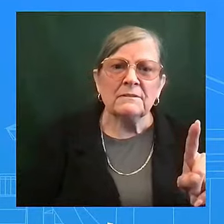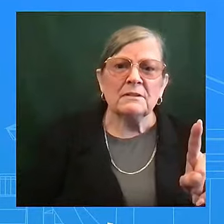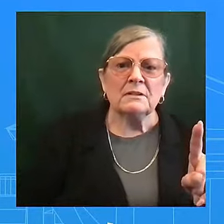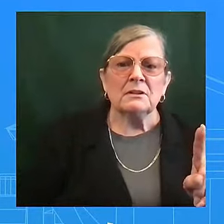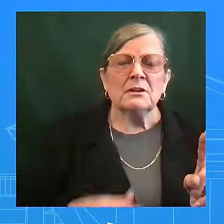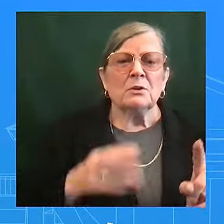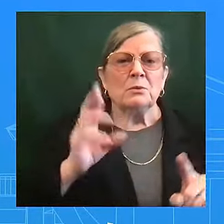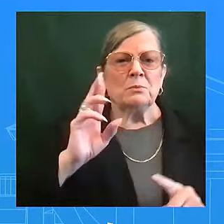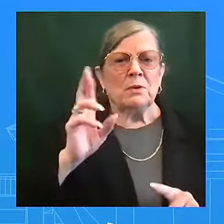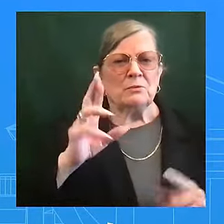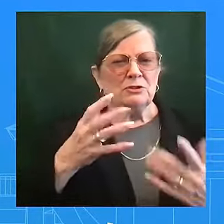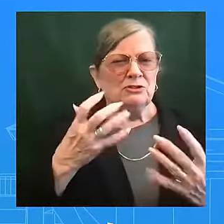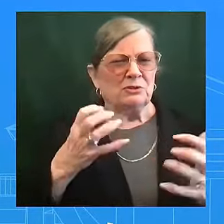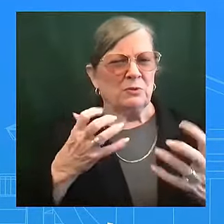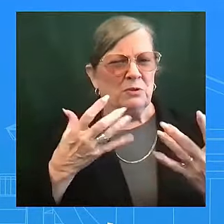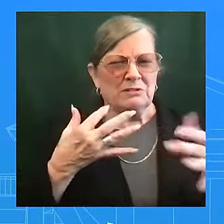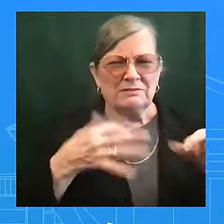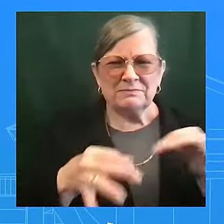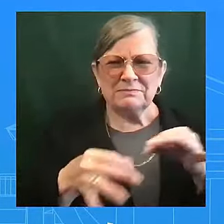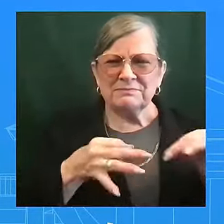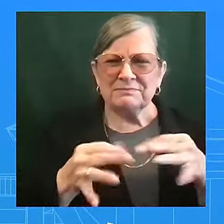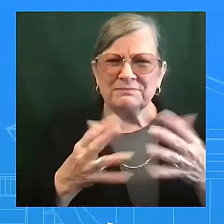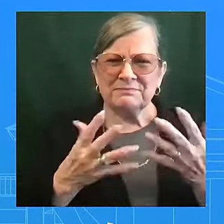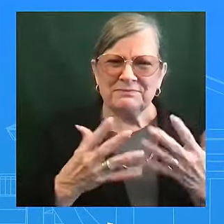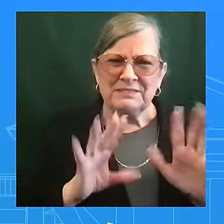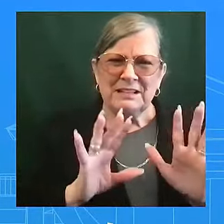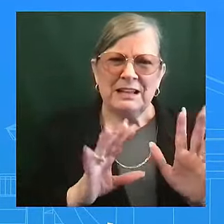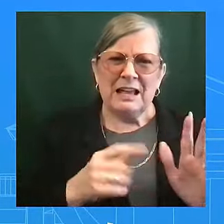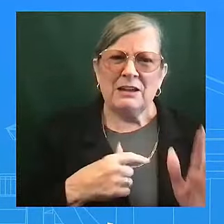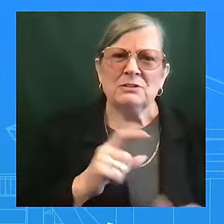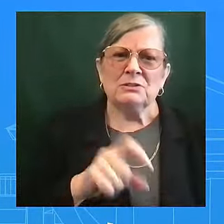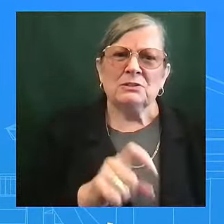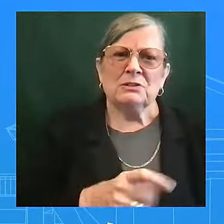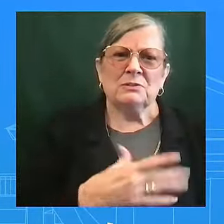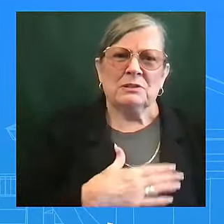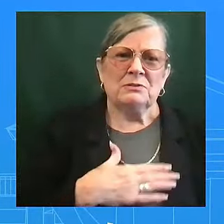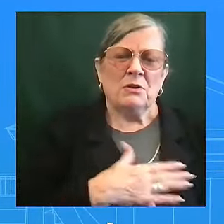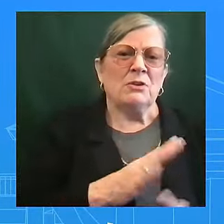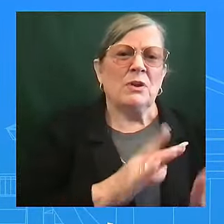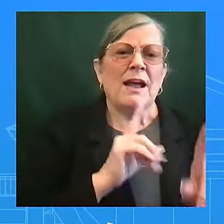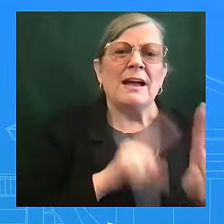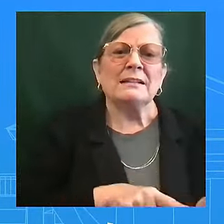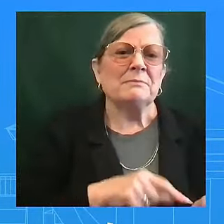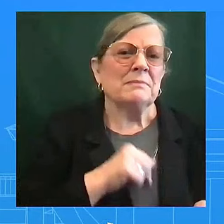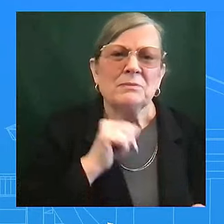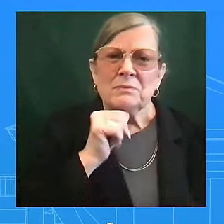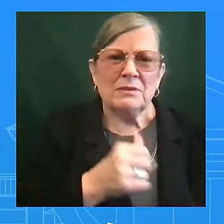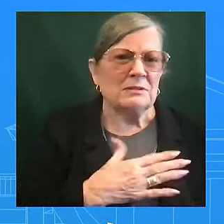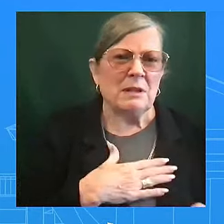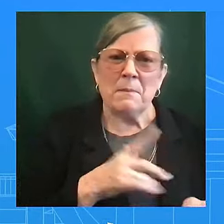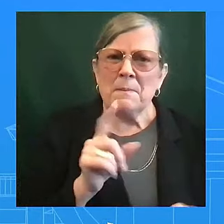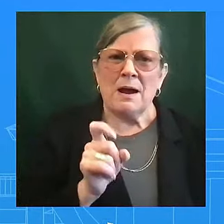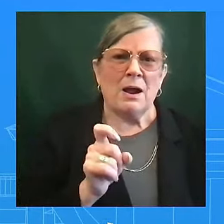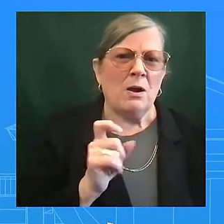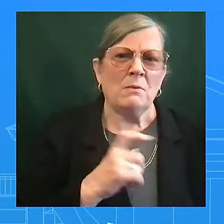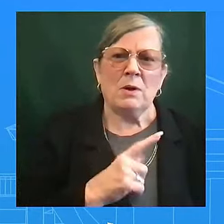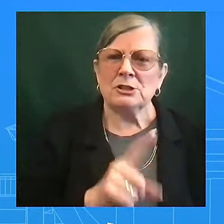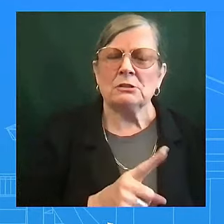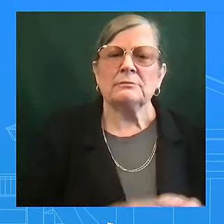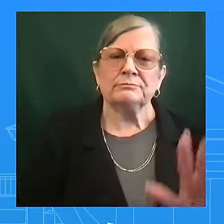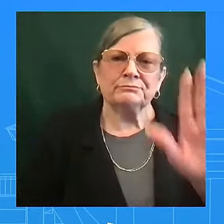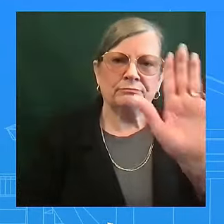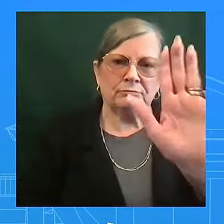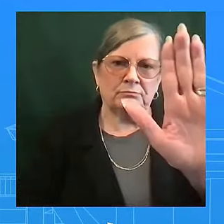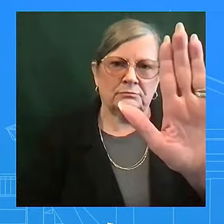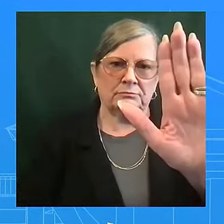the question I asked, but I do appreciate the answer. No, you asked me why the vice president's campaign, the Harris